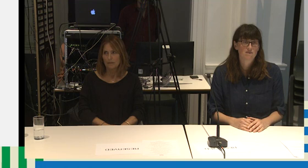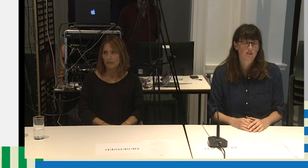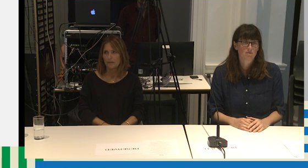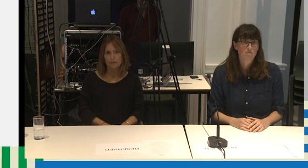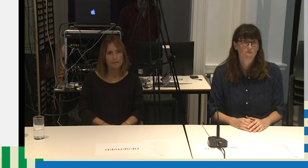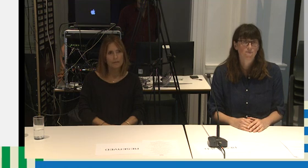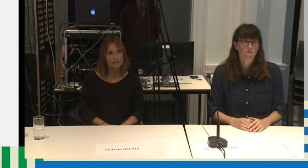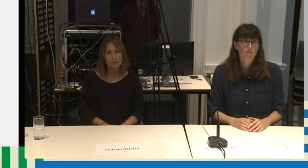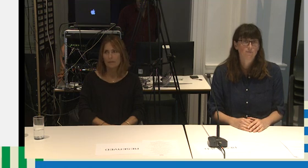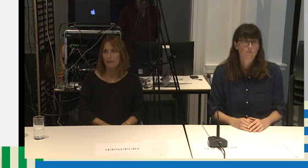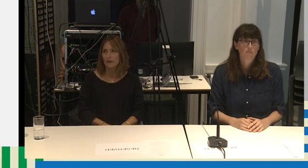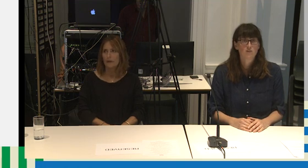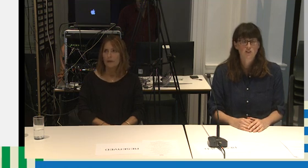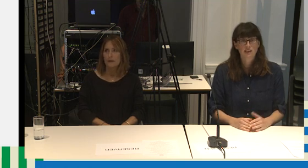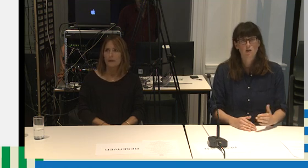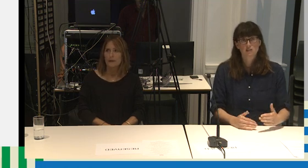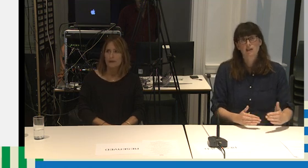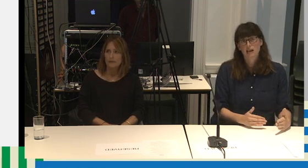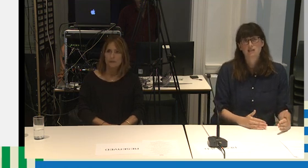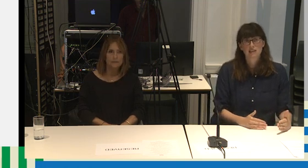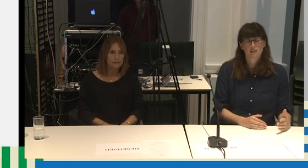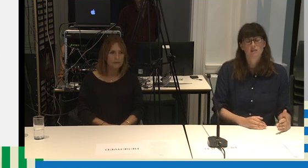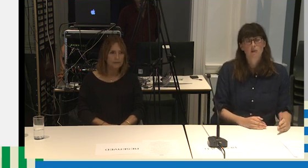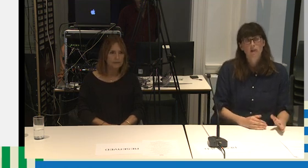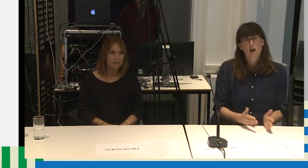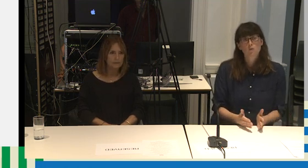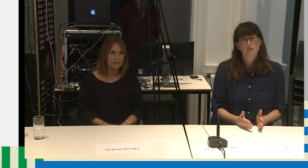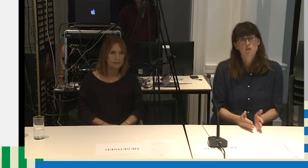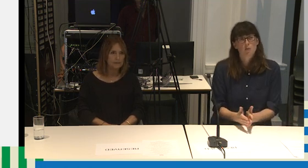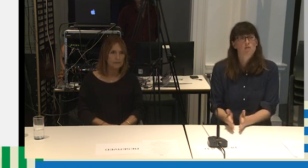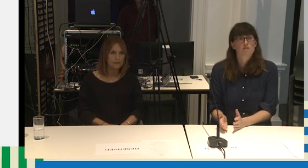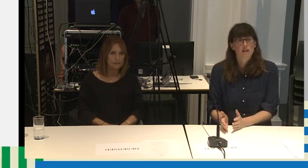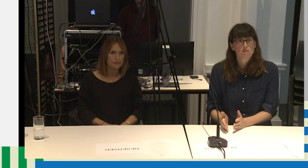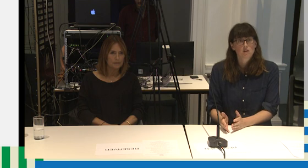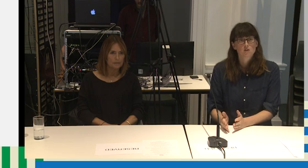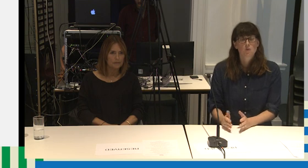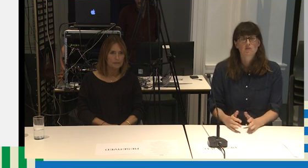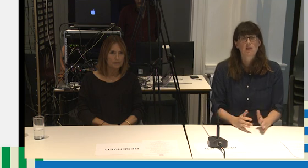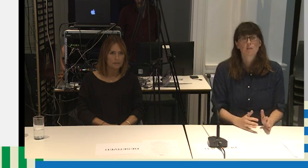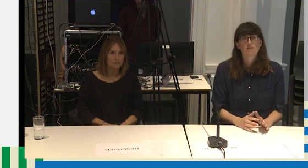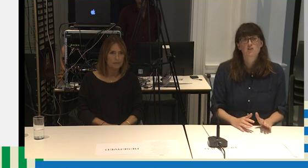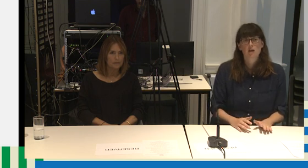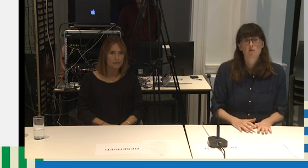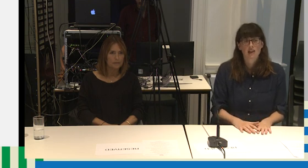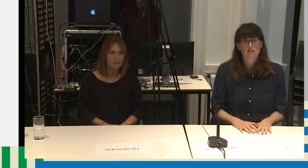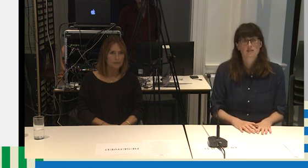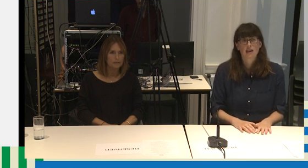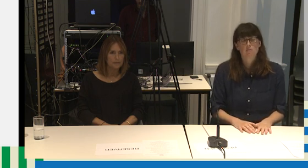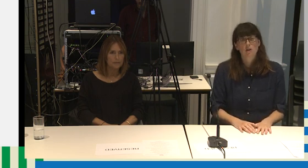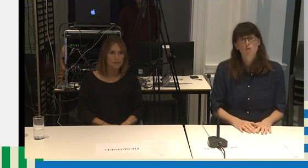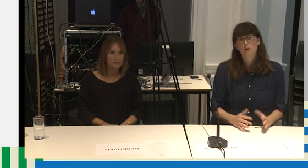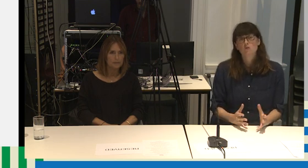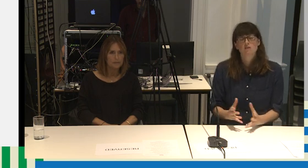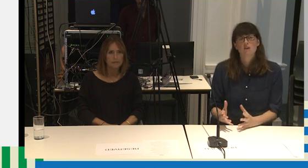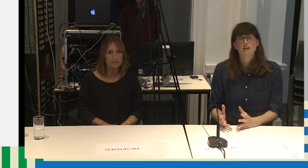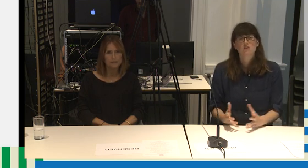instance, cantilever. Visually, it looks like cantilever. And also topography. So when we're thinking about the shape of a